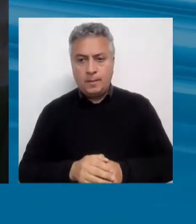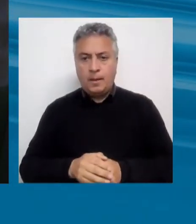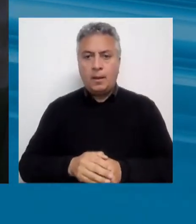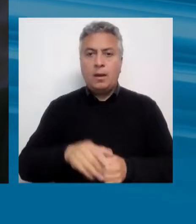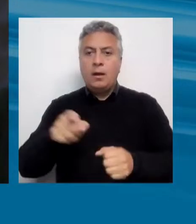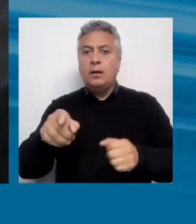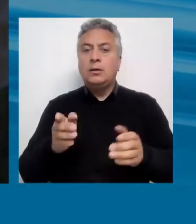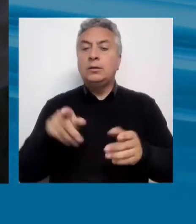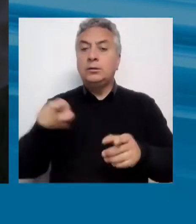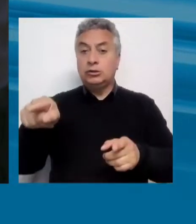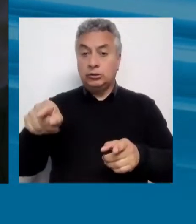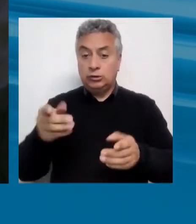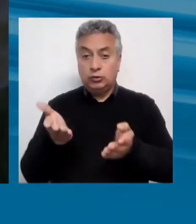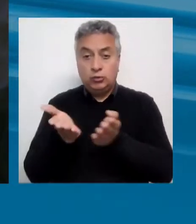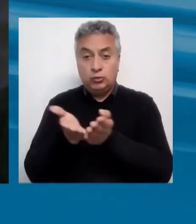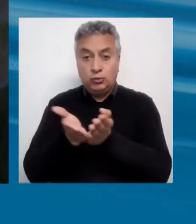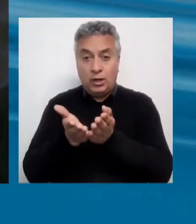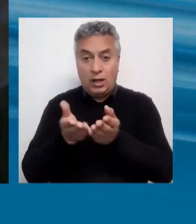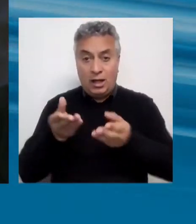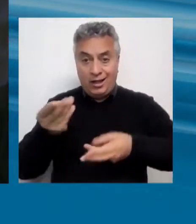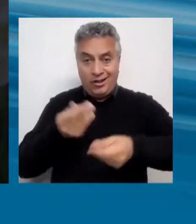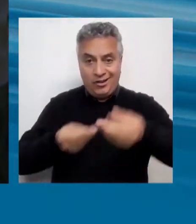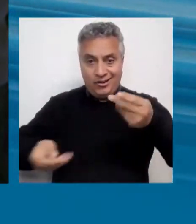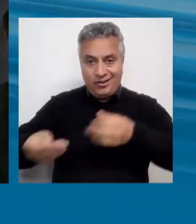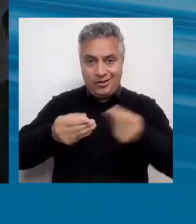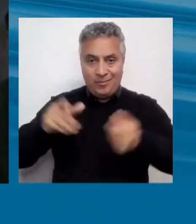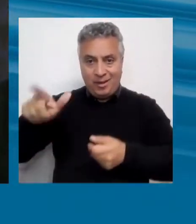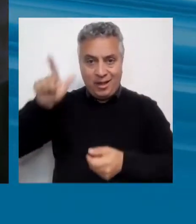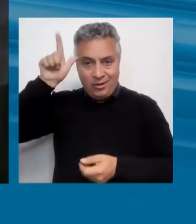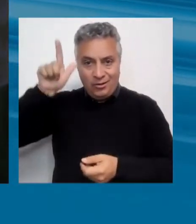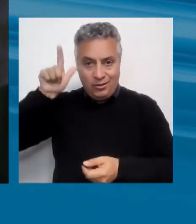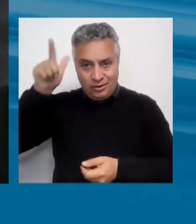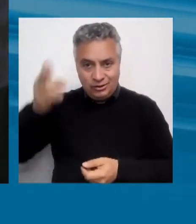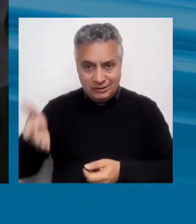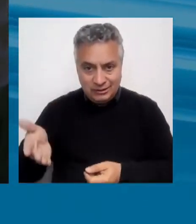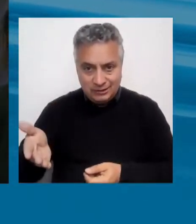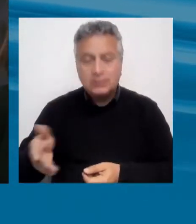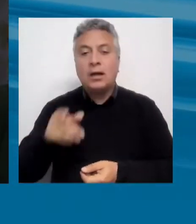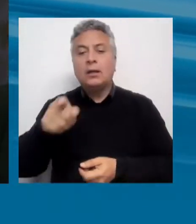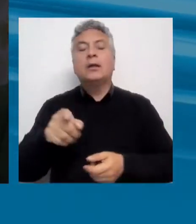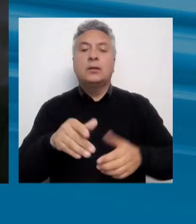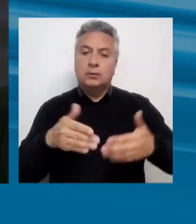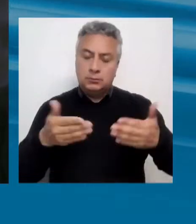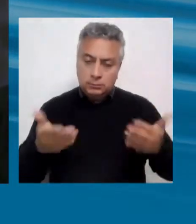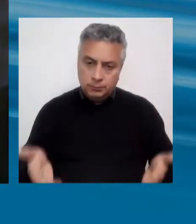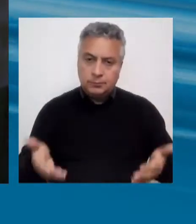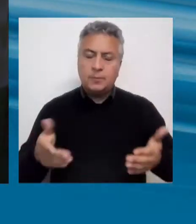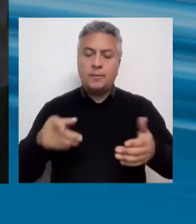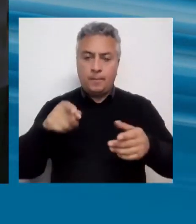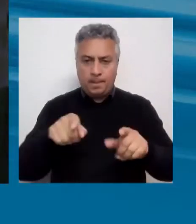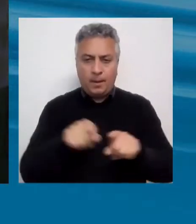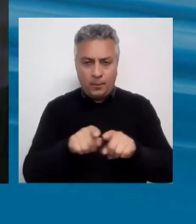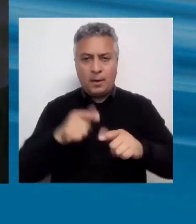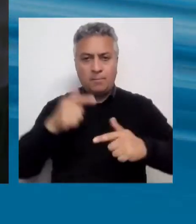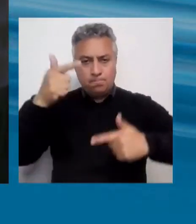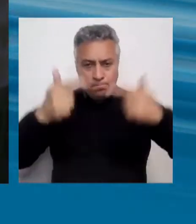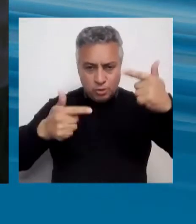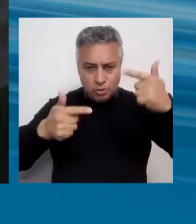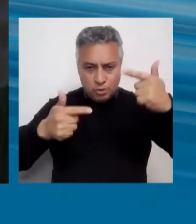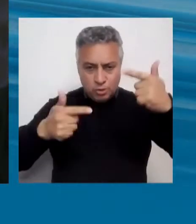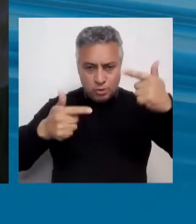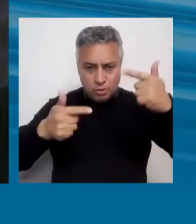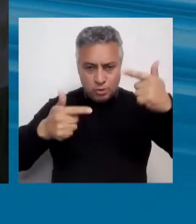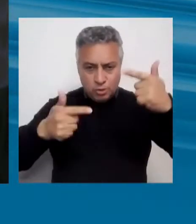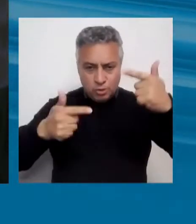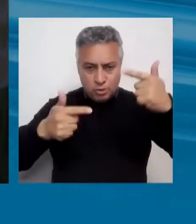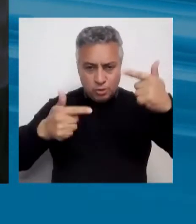from London School of Economics. And he holds a master's degree in public policies with a specialization in